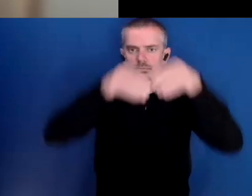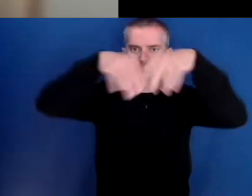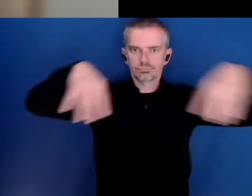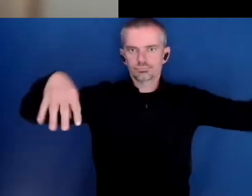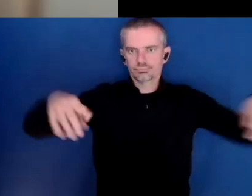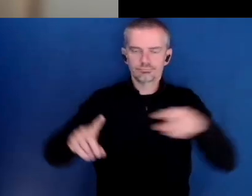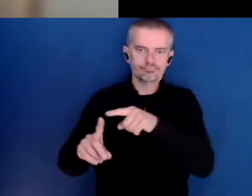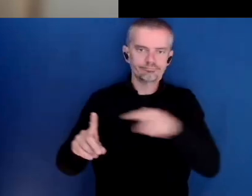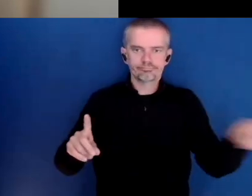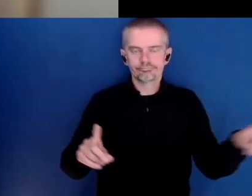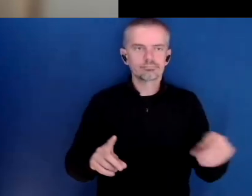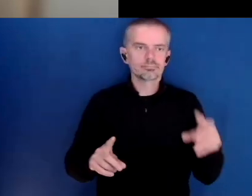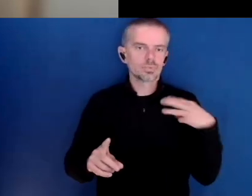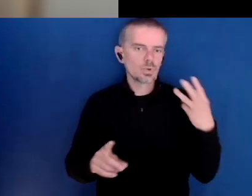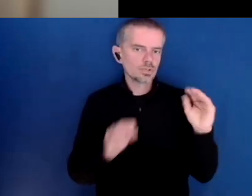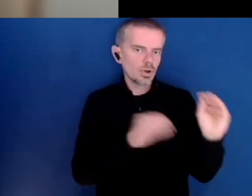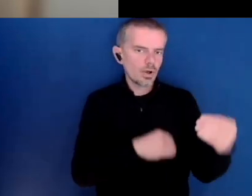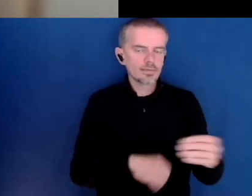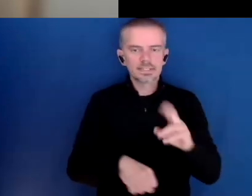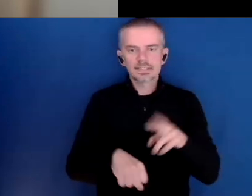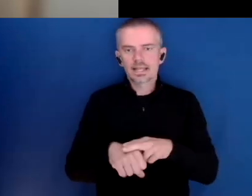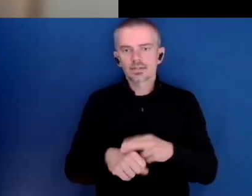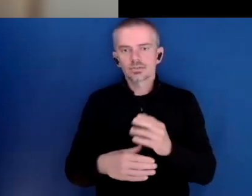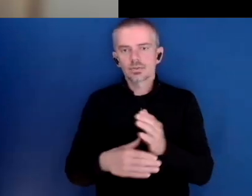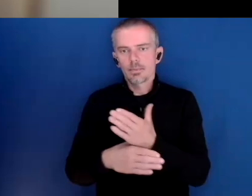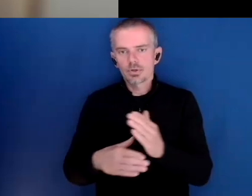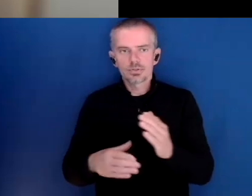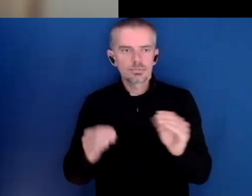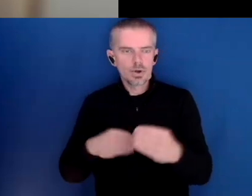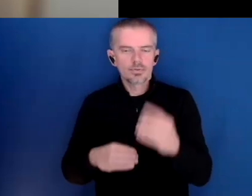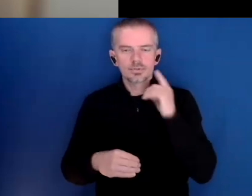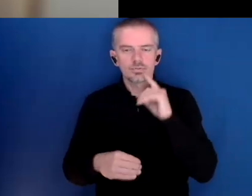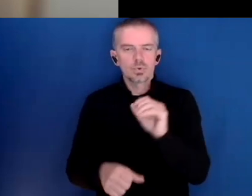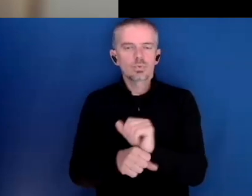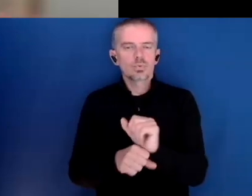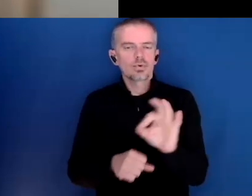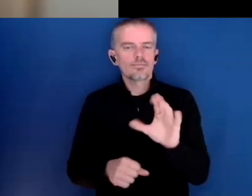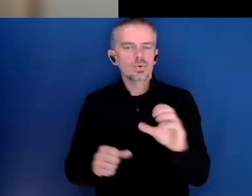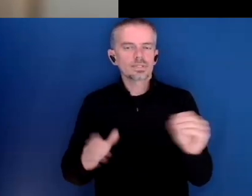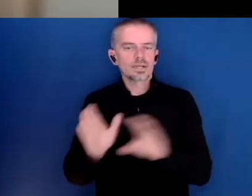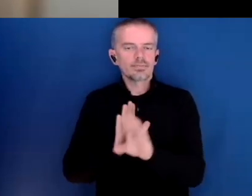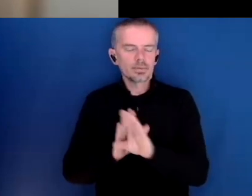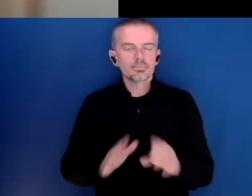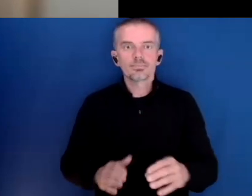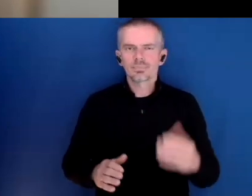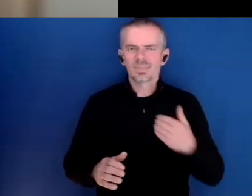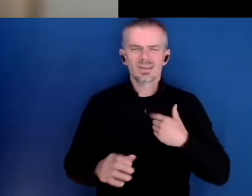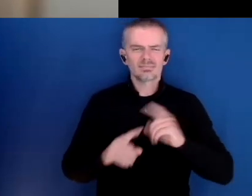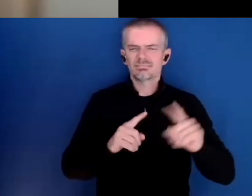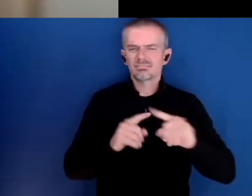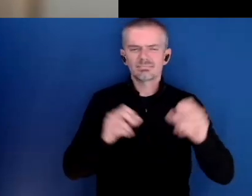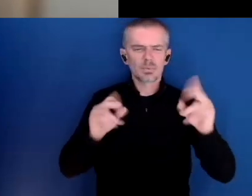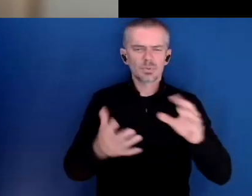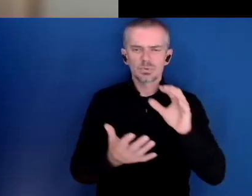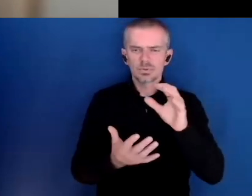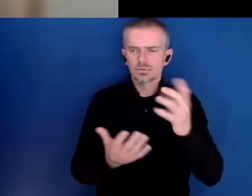the Washington office, National Partnership Office of Workforce and Development. And they have all these different opportunities that you're